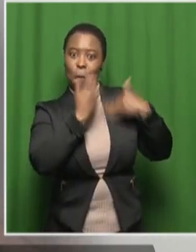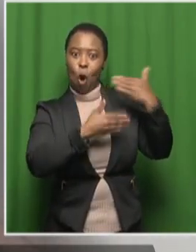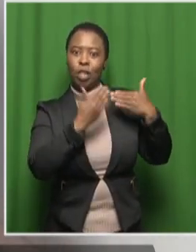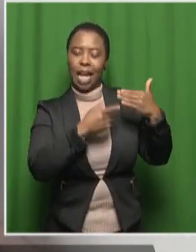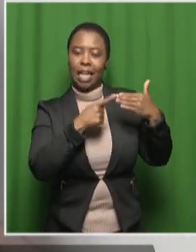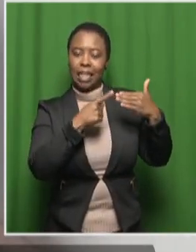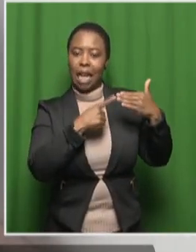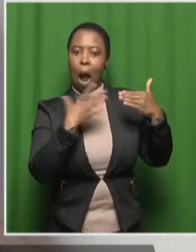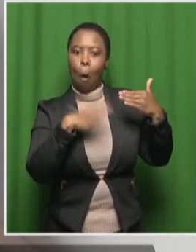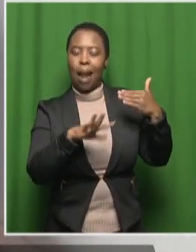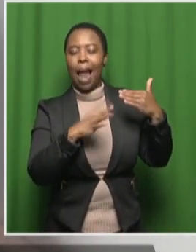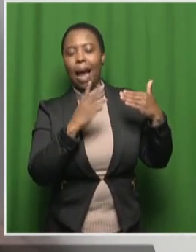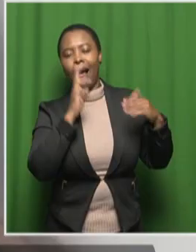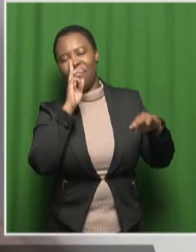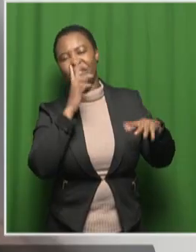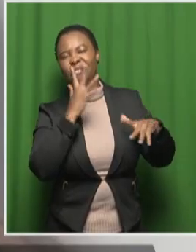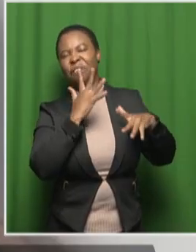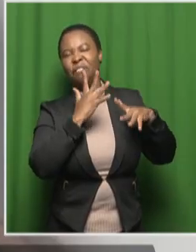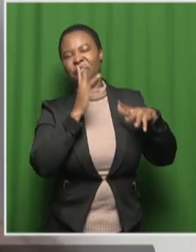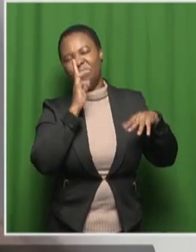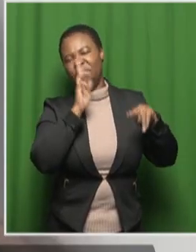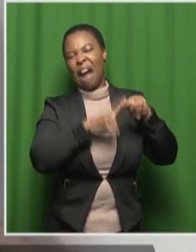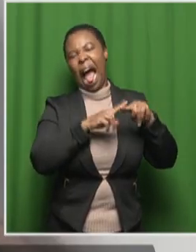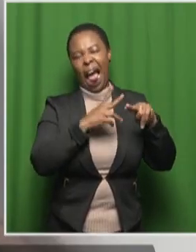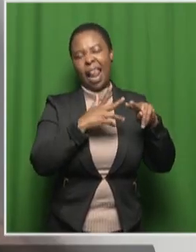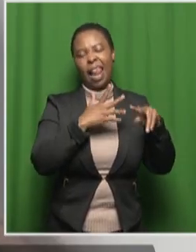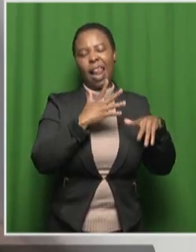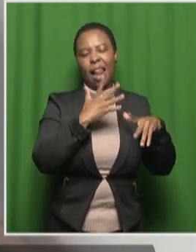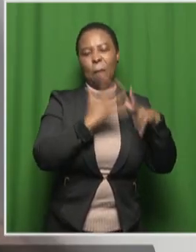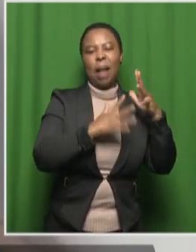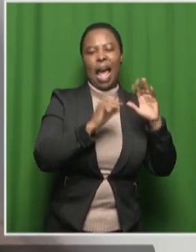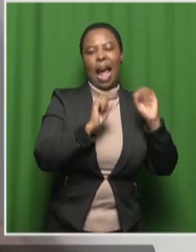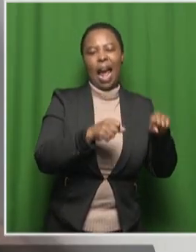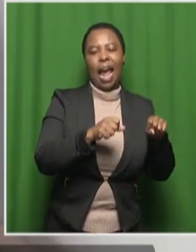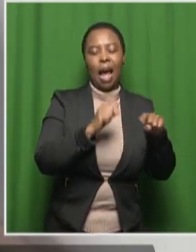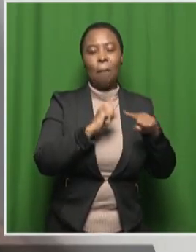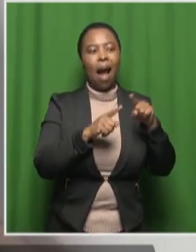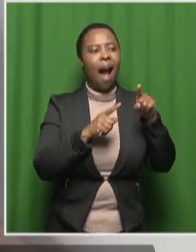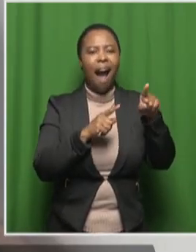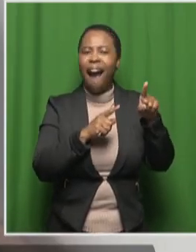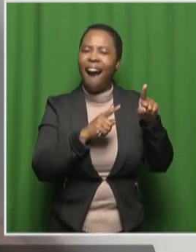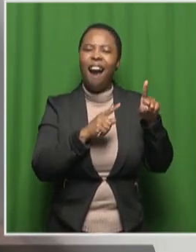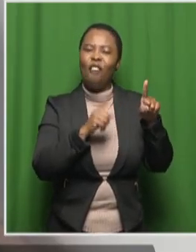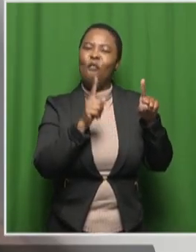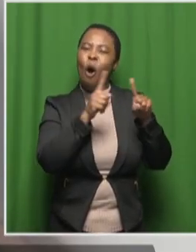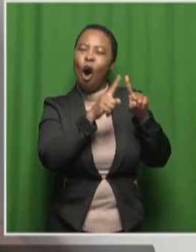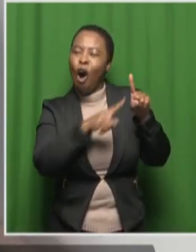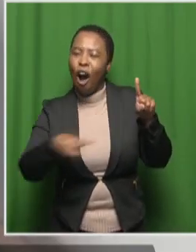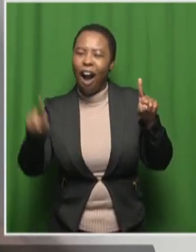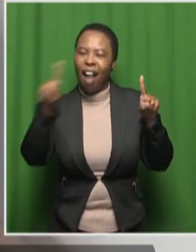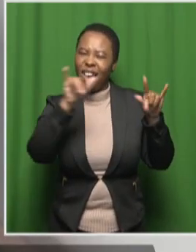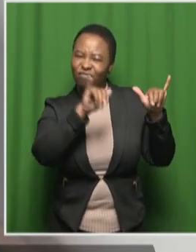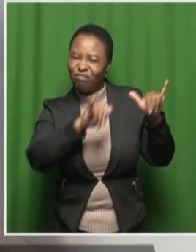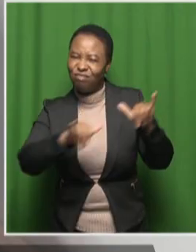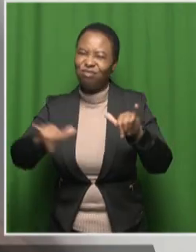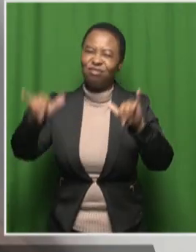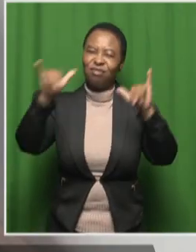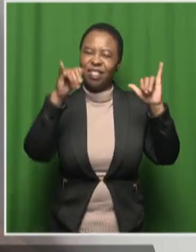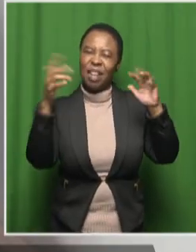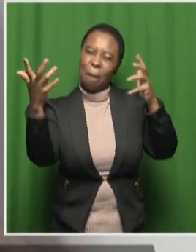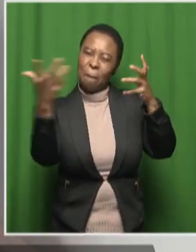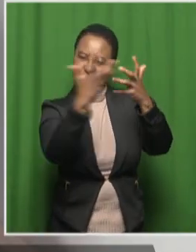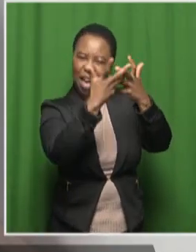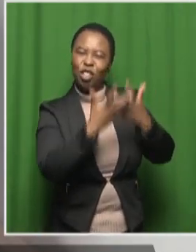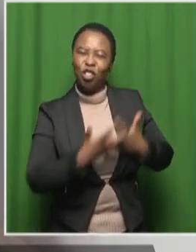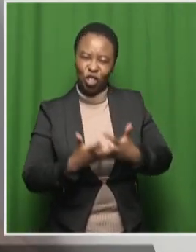it to be super playful. But towards the end of it, I think we figured it works for everyone. So yeah, the colors were